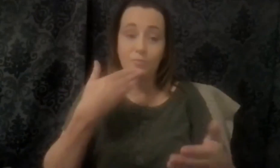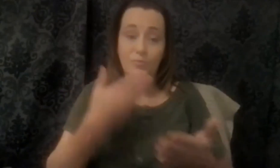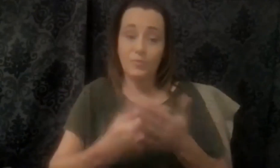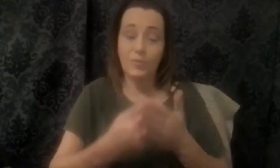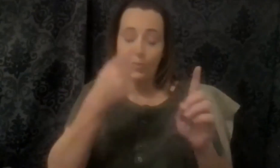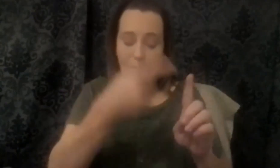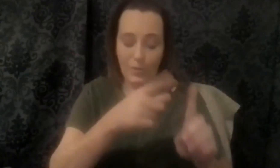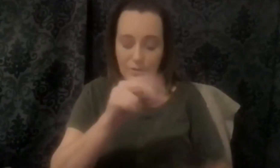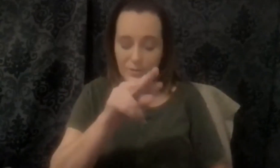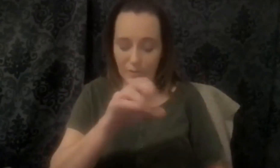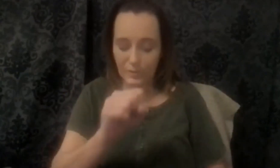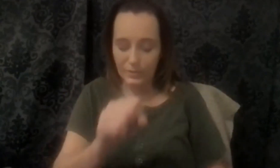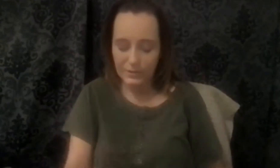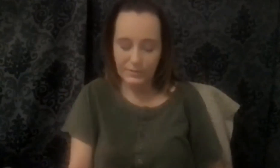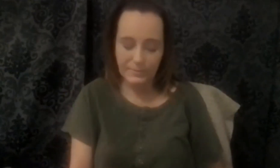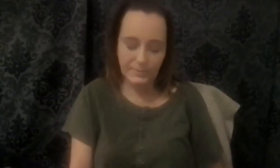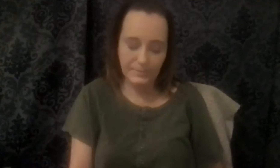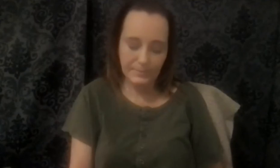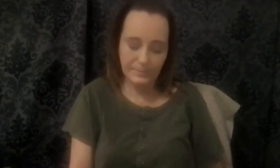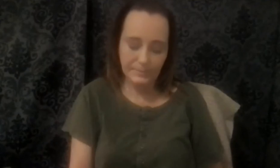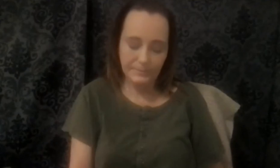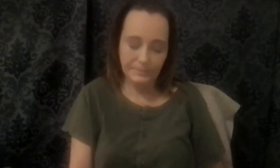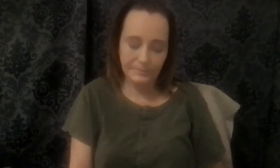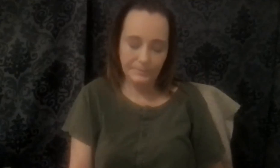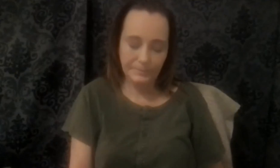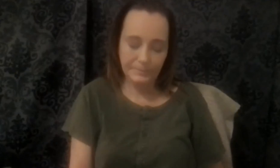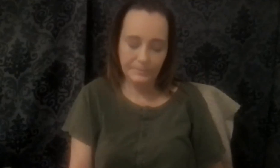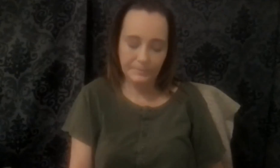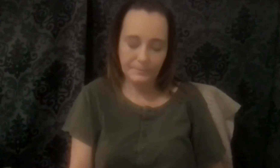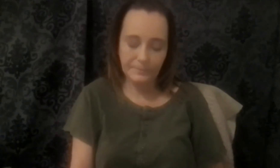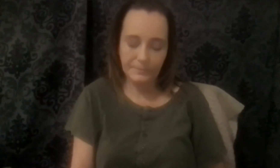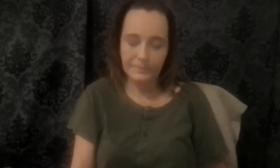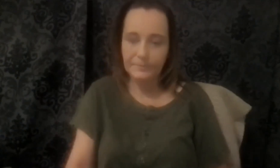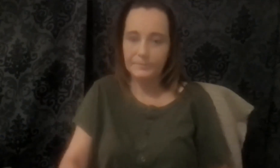All right, thank you. Go ahead, Edward. Randy?